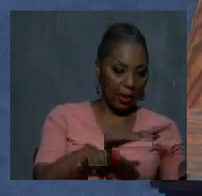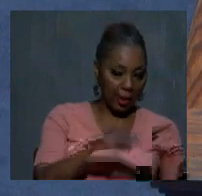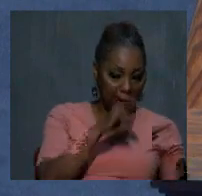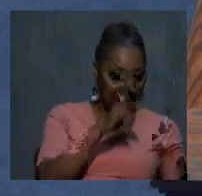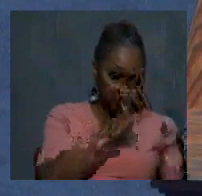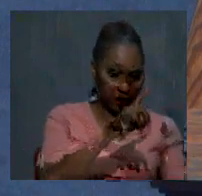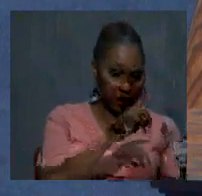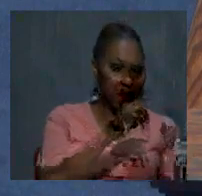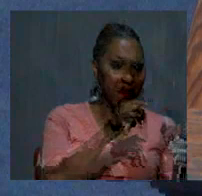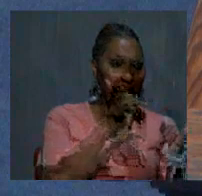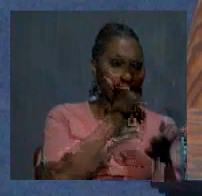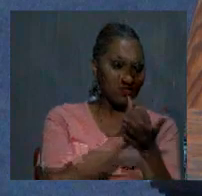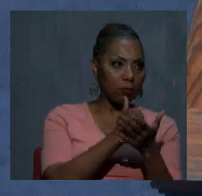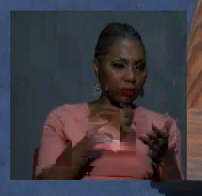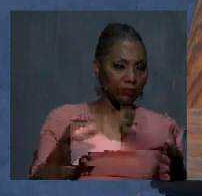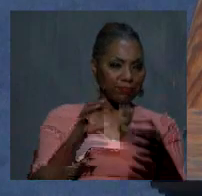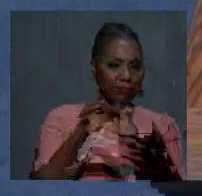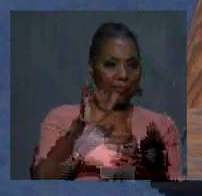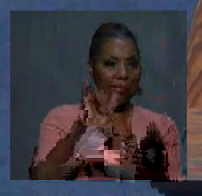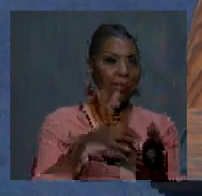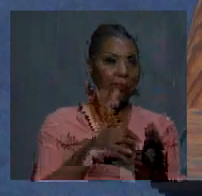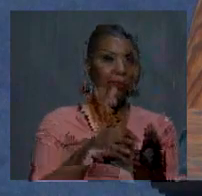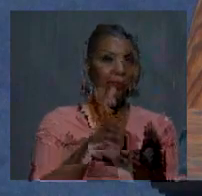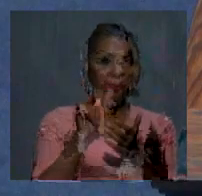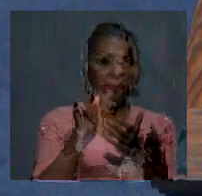STEM that's a very important issue.